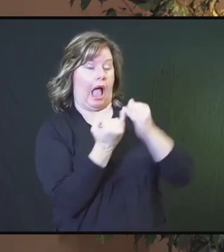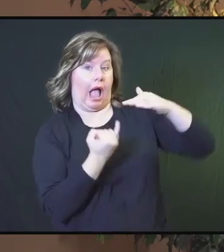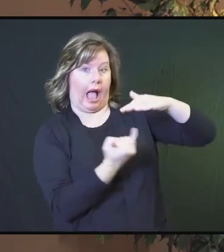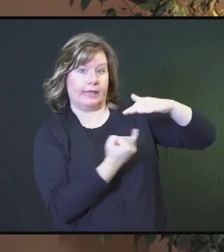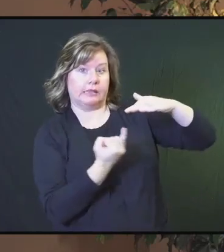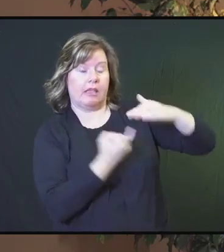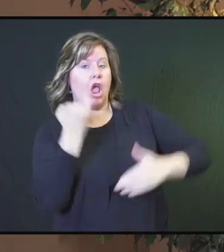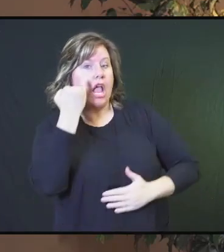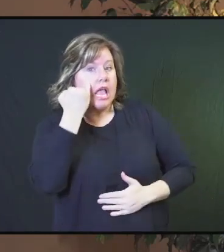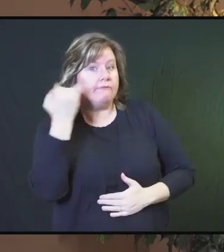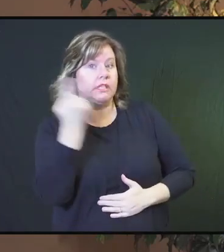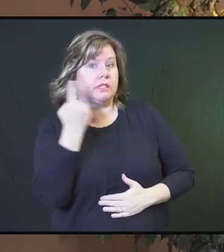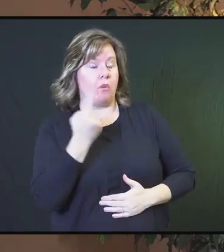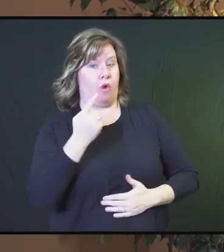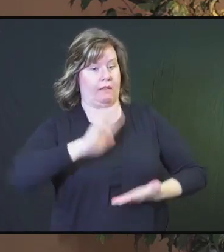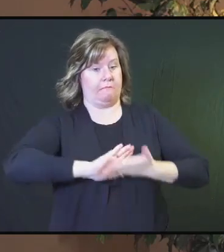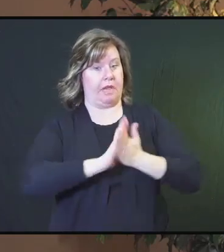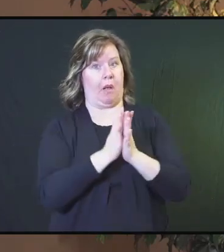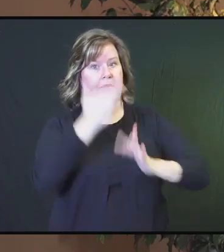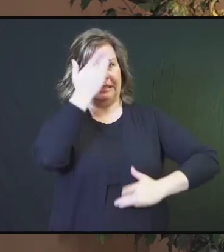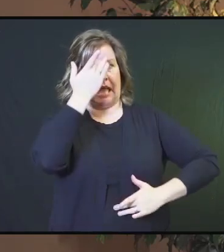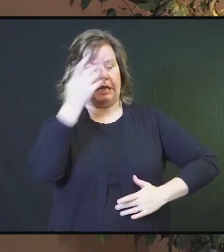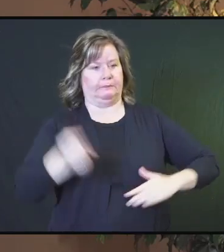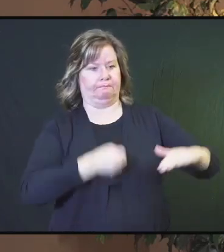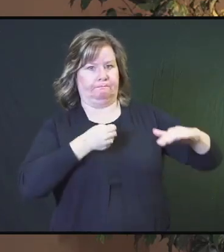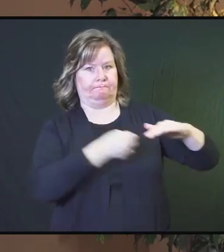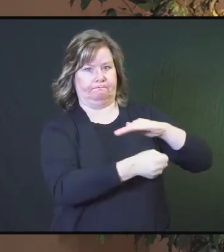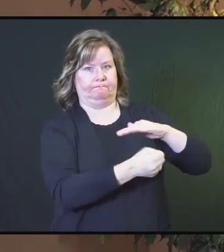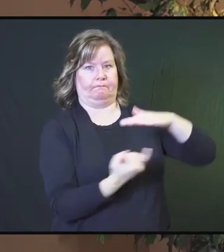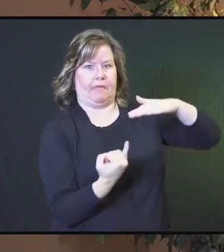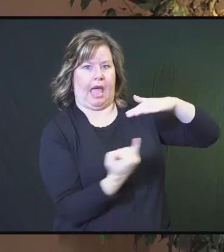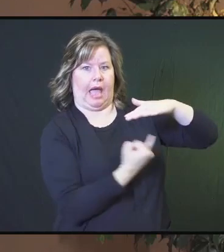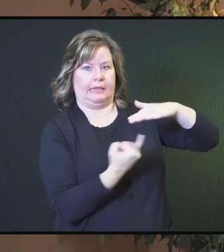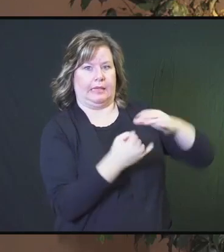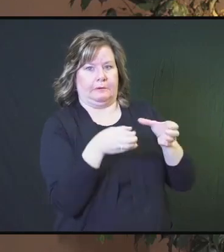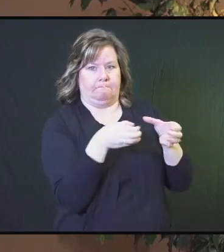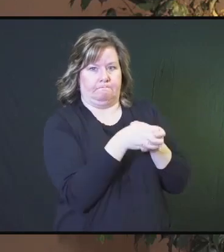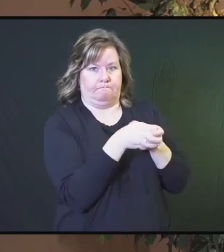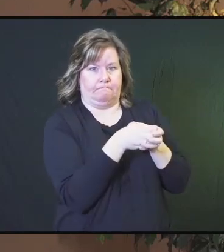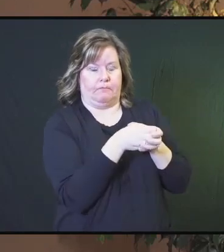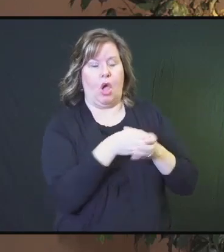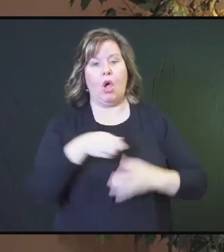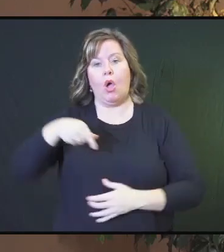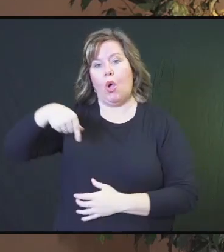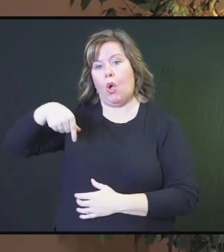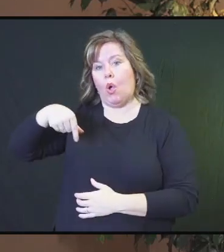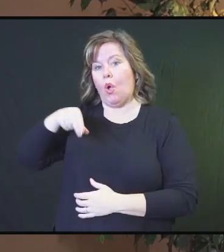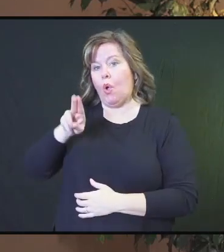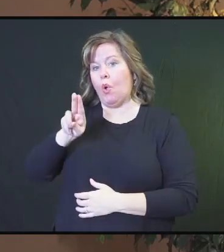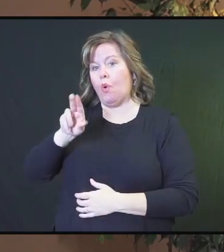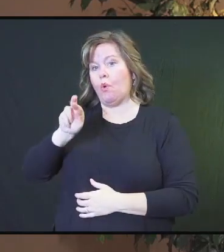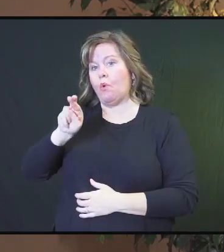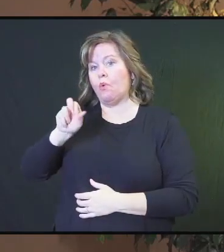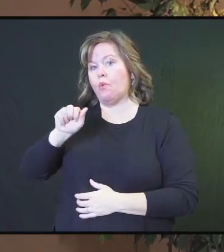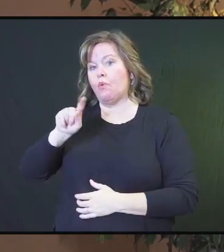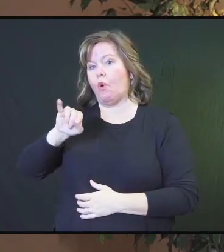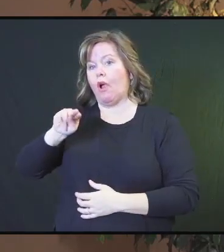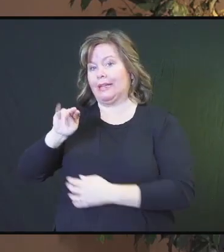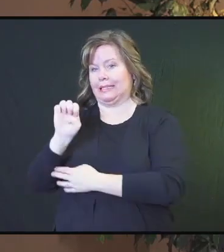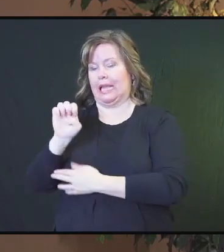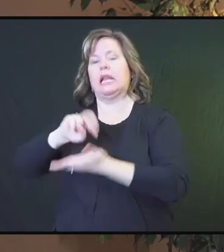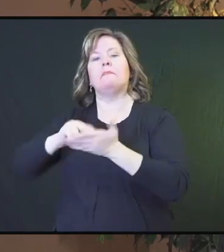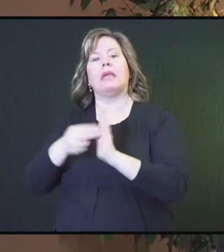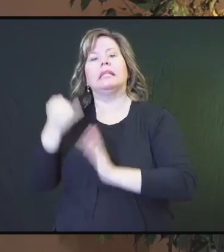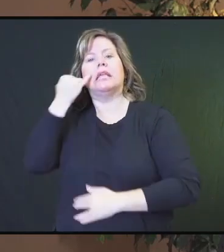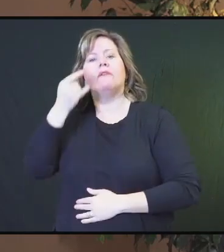sick. We isolate that person to make sure they're not exposing others. Quarantine is what we do to healthy people who've been